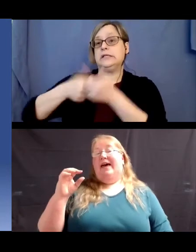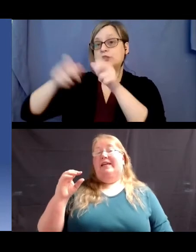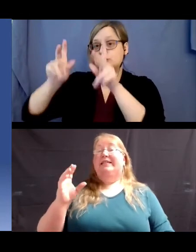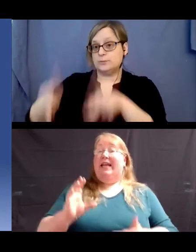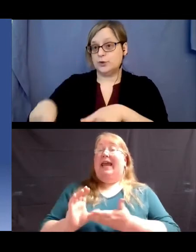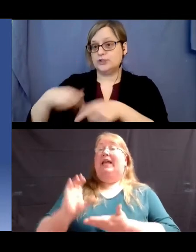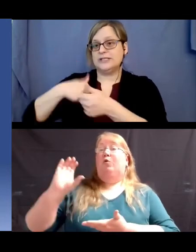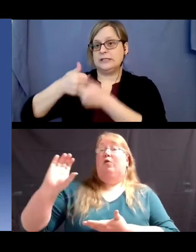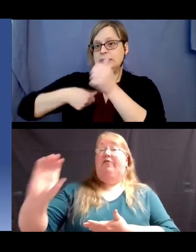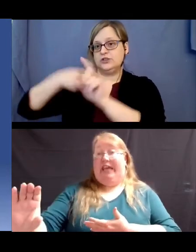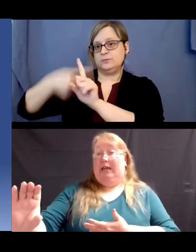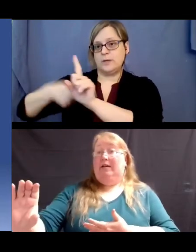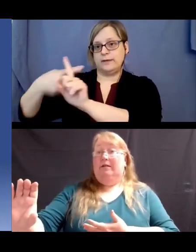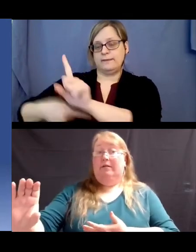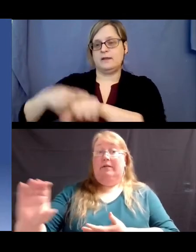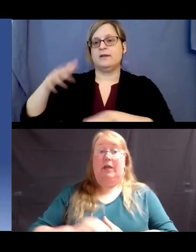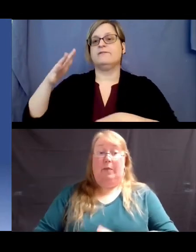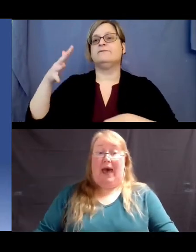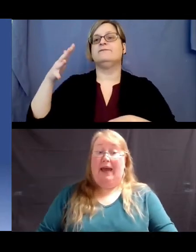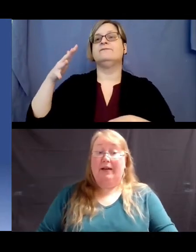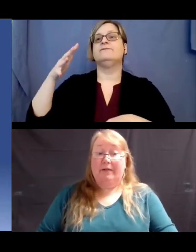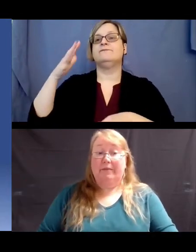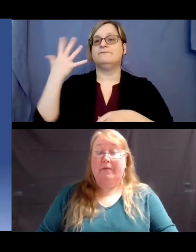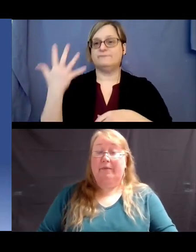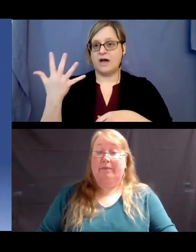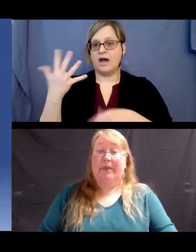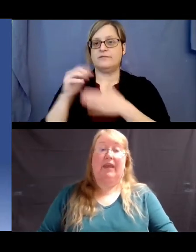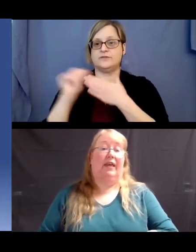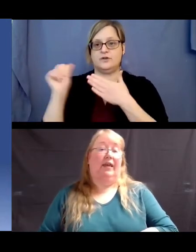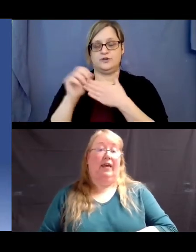and that is an annual fee that you pay.